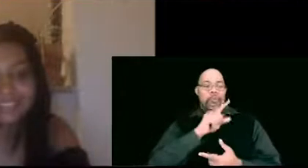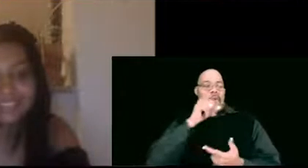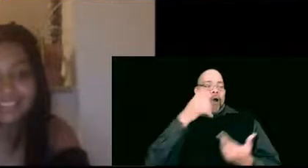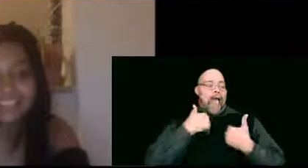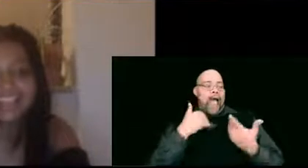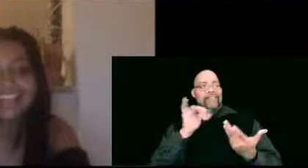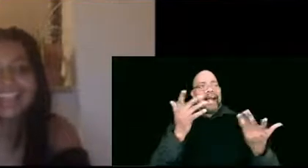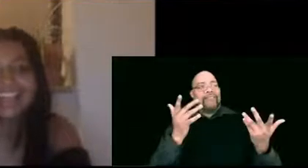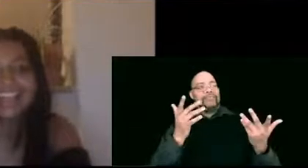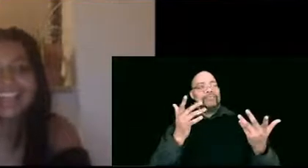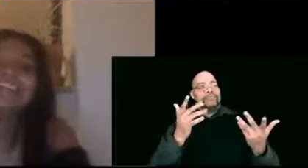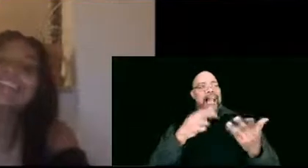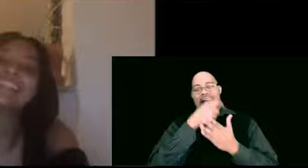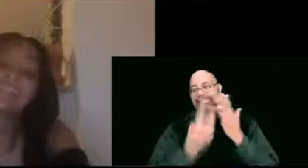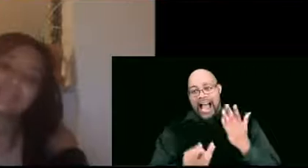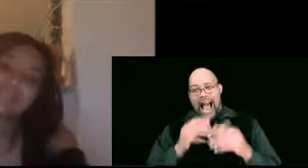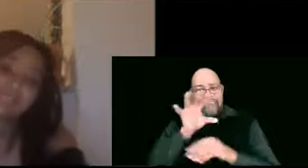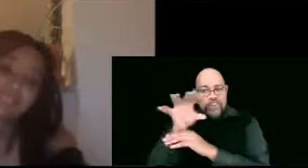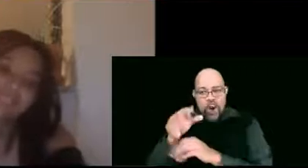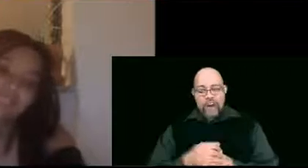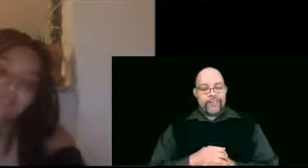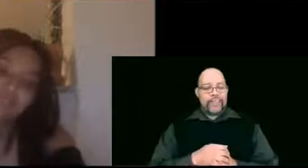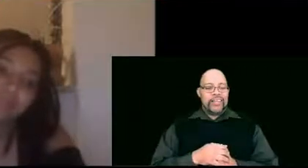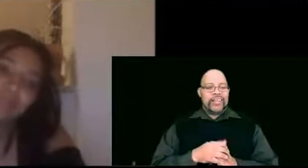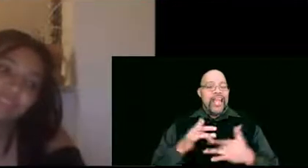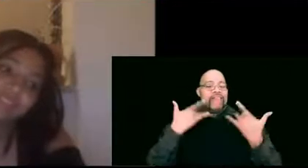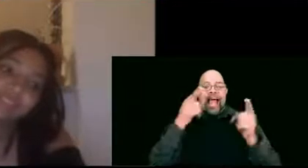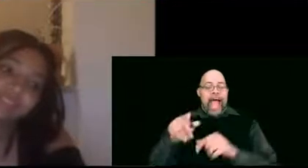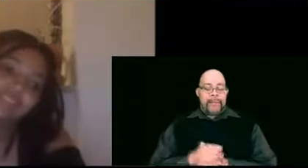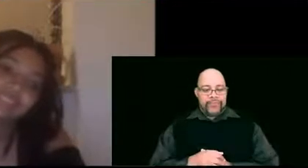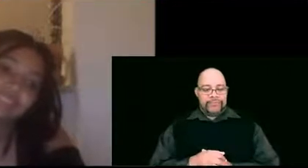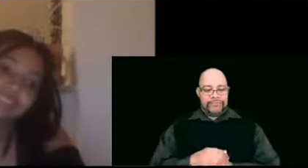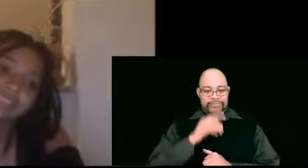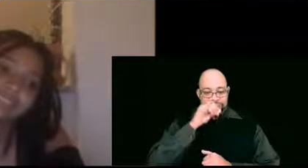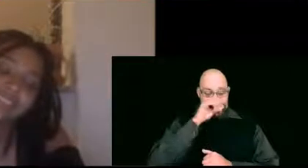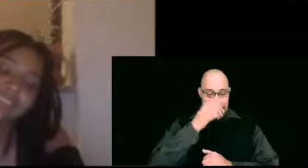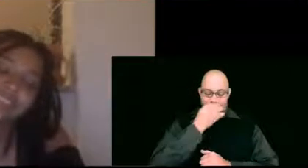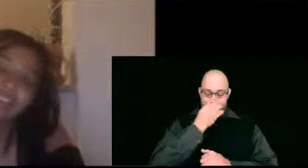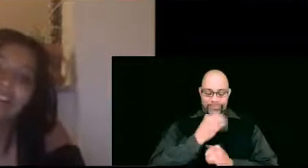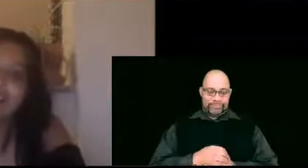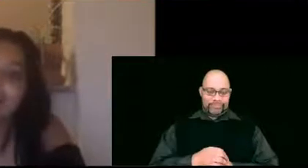you don't have a photography or videography event occurring?